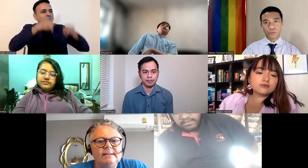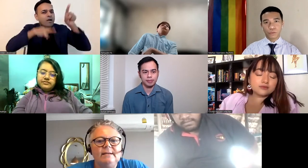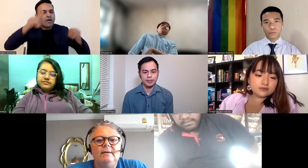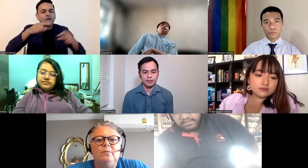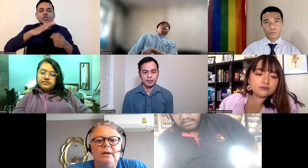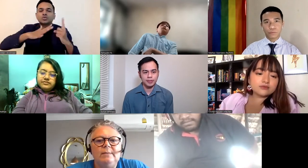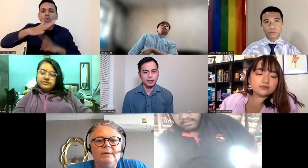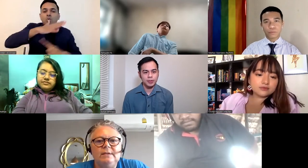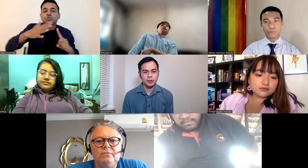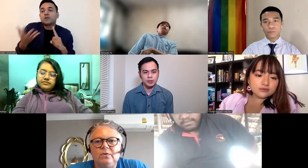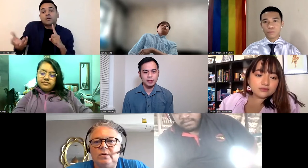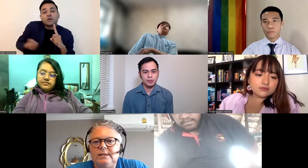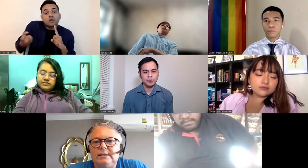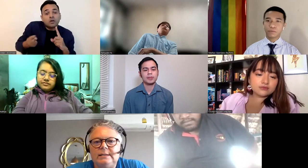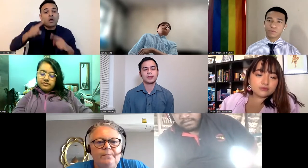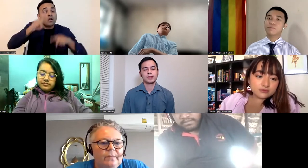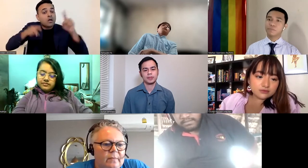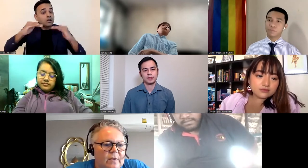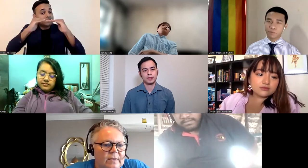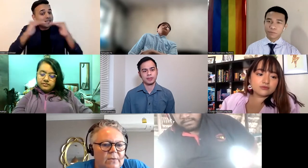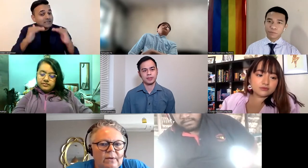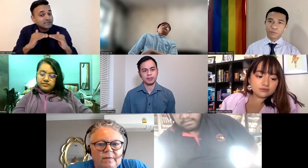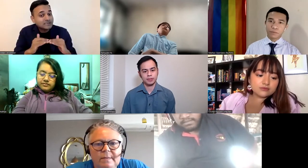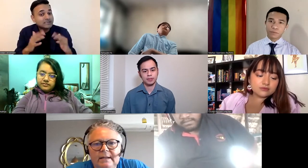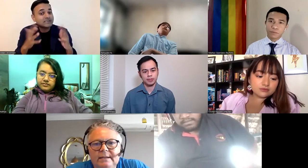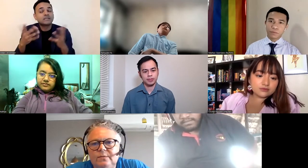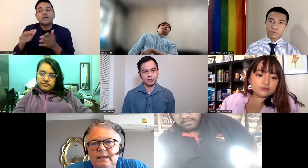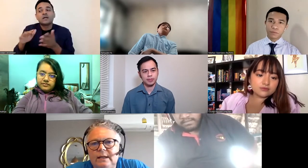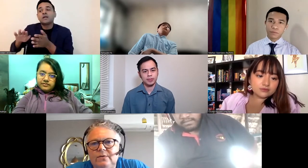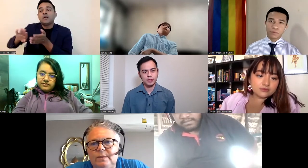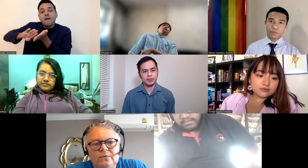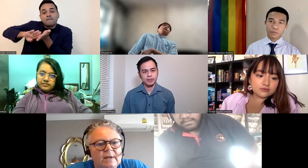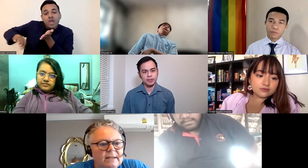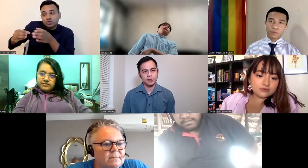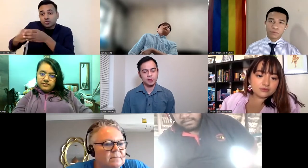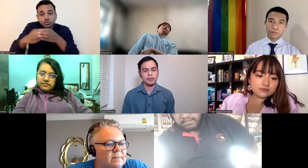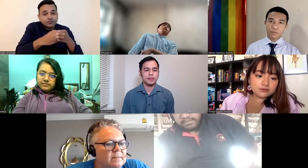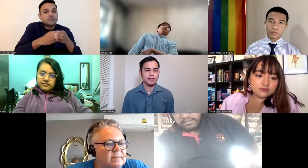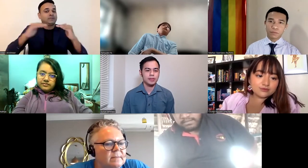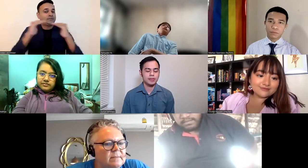access, more limited resources. Does anyone of the panelists would like to speak to that?